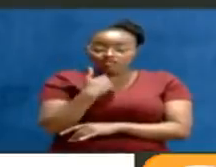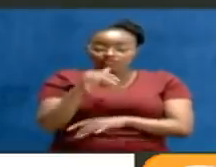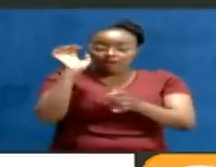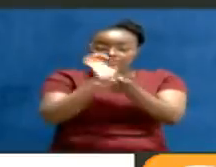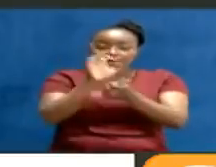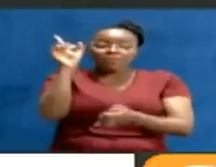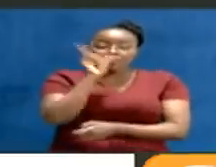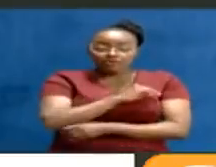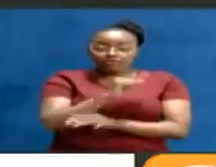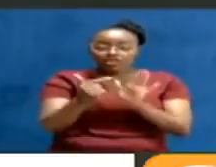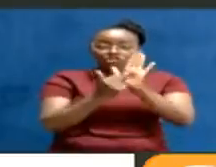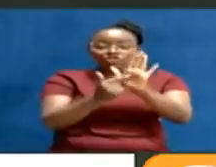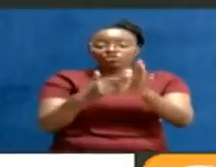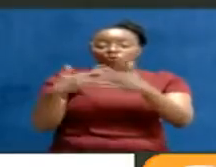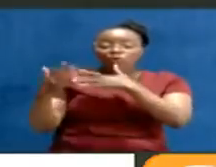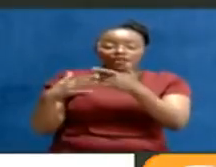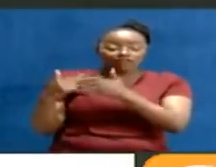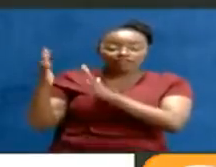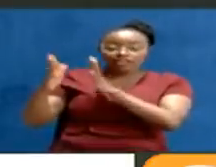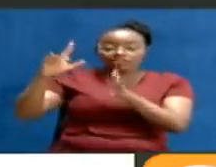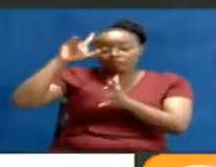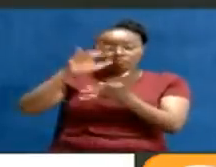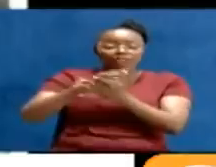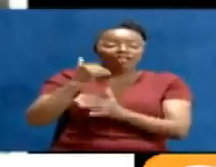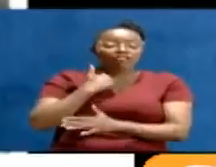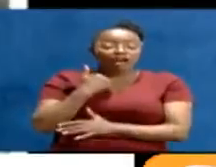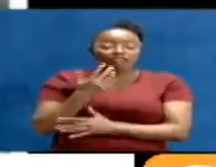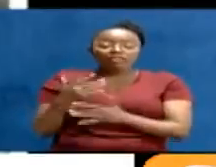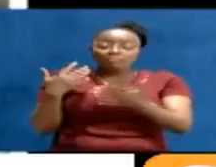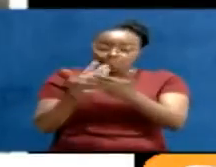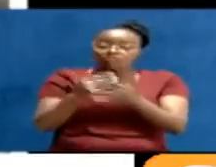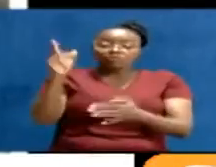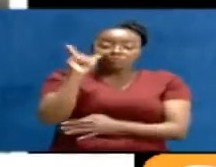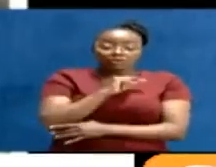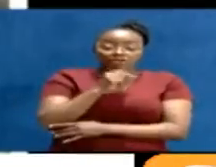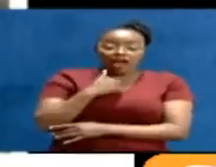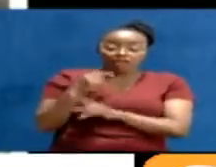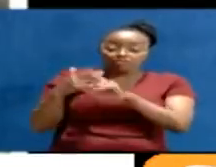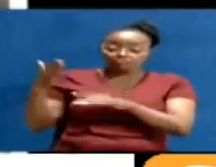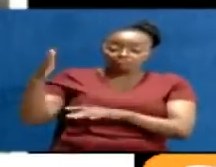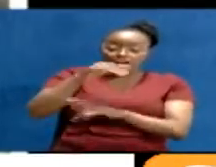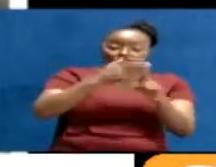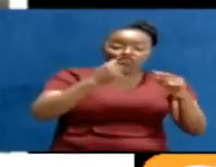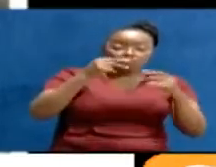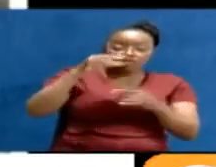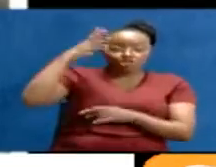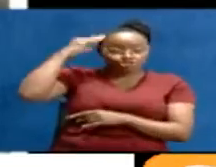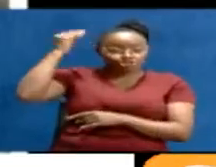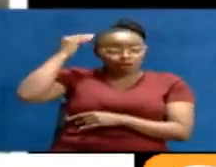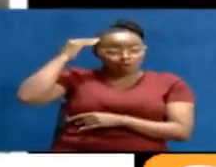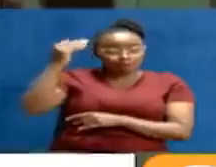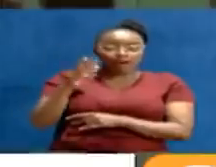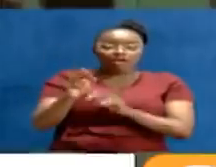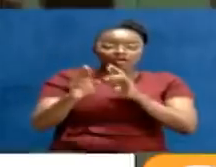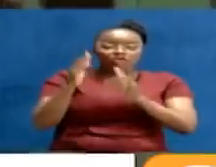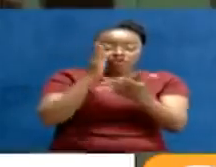in Mombasa, revealed what security apparatus believe could be a proof that a suspect may have returned from Somalia. Confirming the arrest,